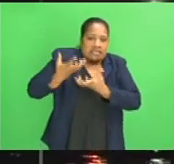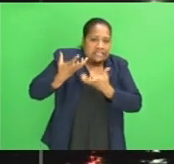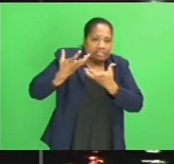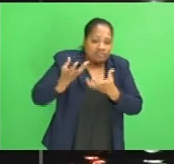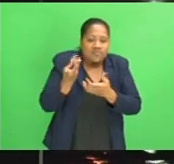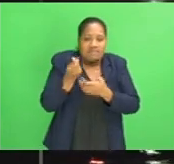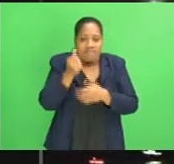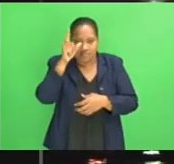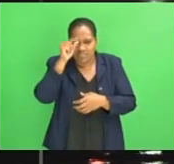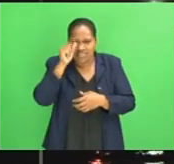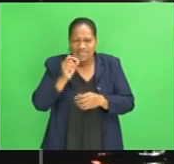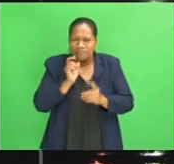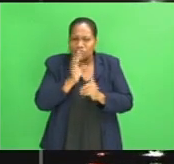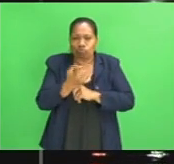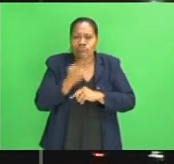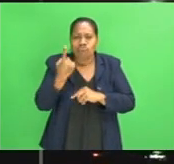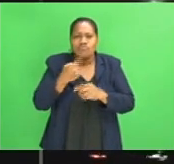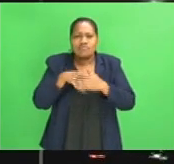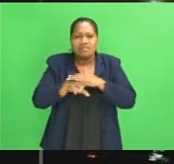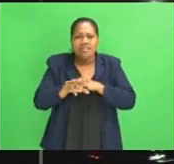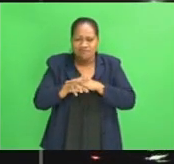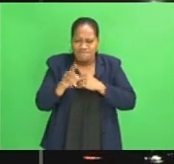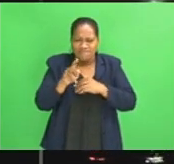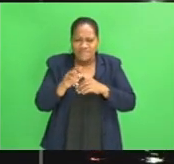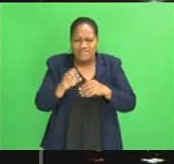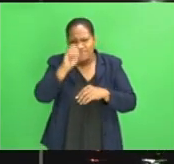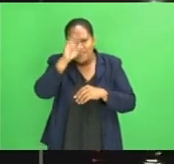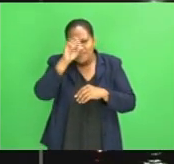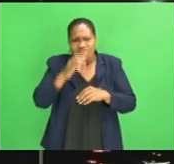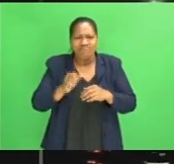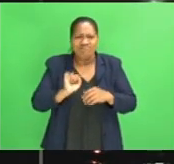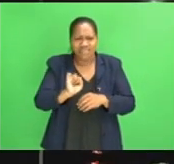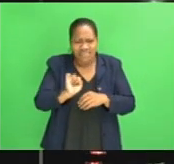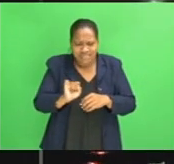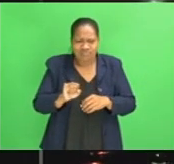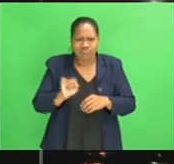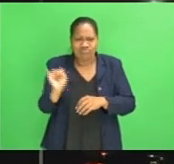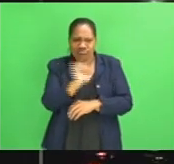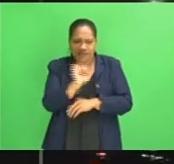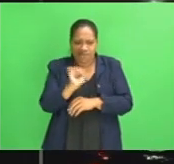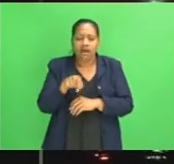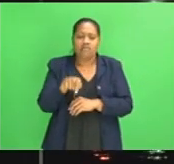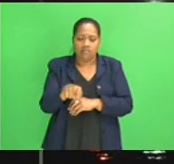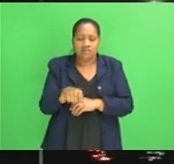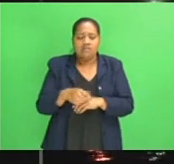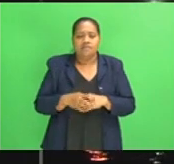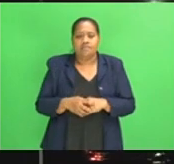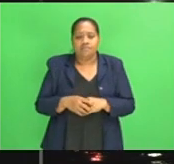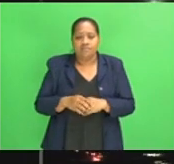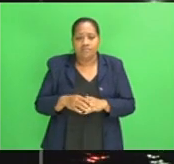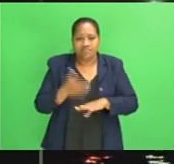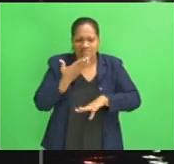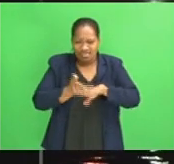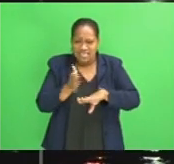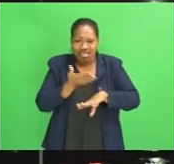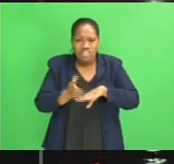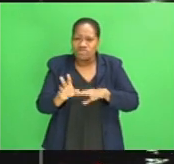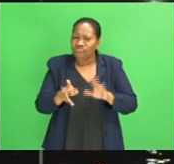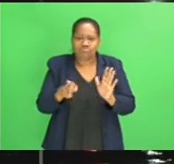public transport sector. The Fijian Competition and Consumer Commission today determined the new regulated